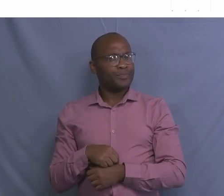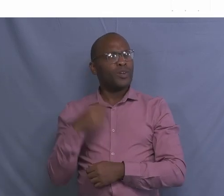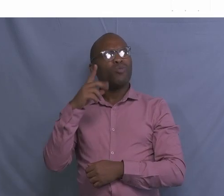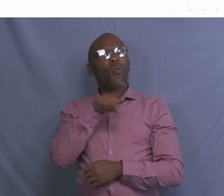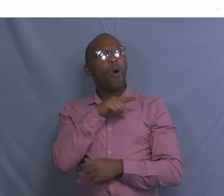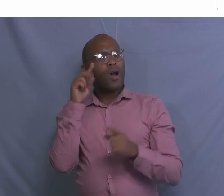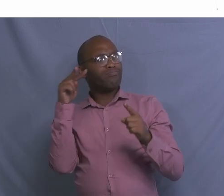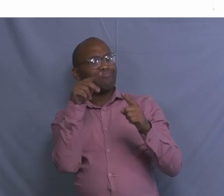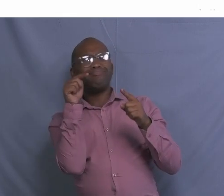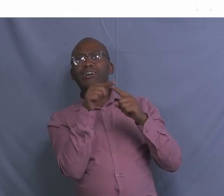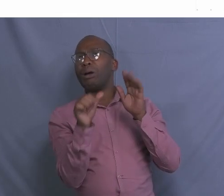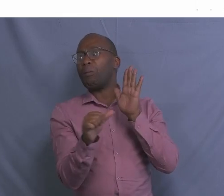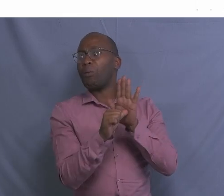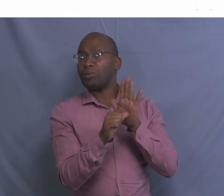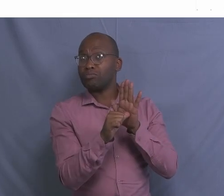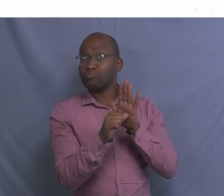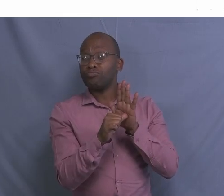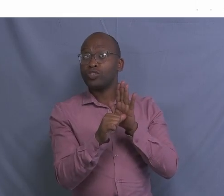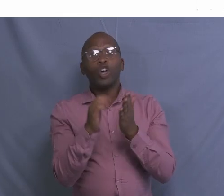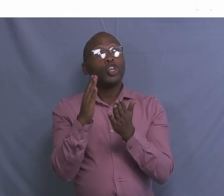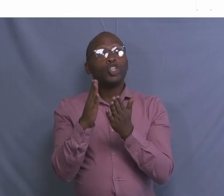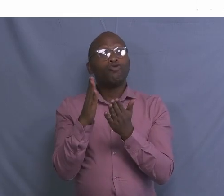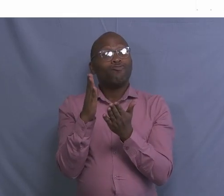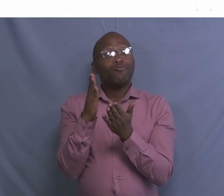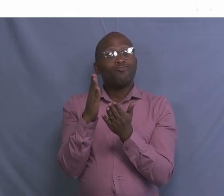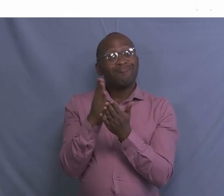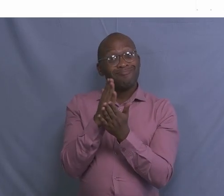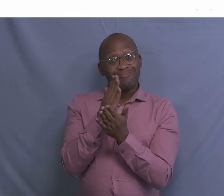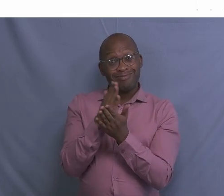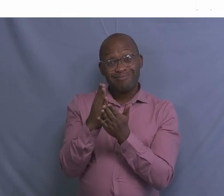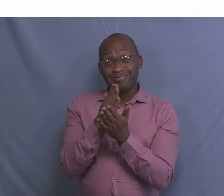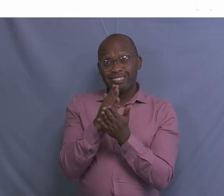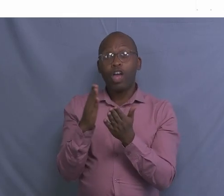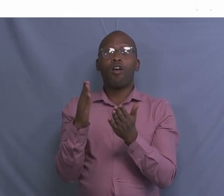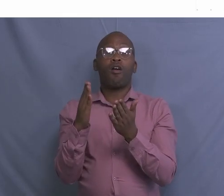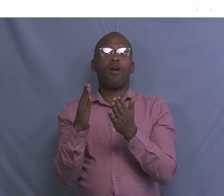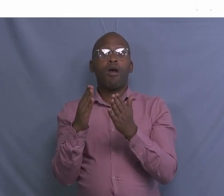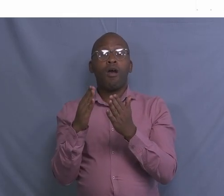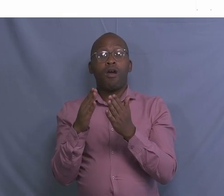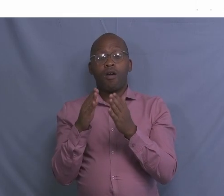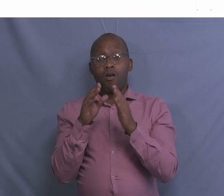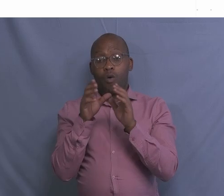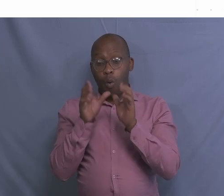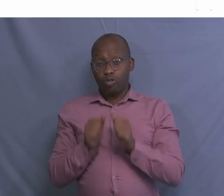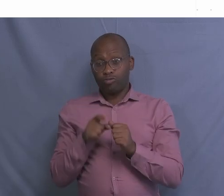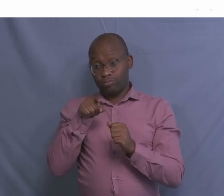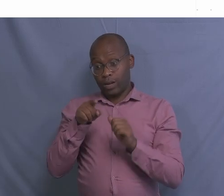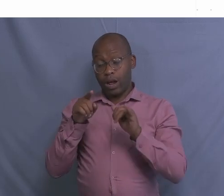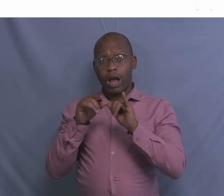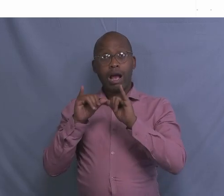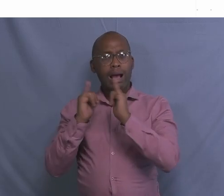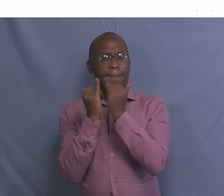because shareholders are very crucial to companies, because that's the form of ownership you're doing in matric. They are the owners or